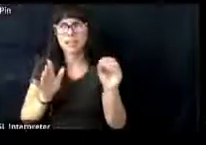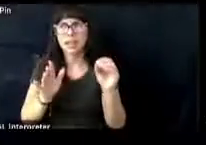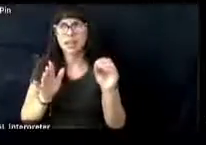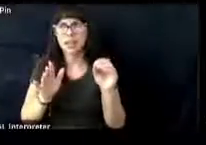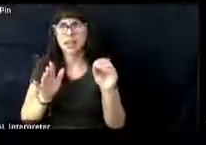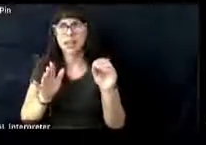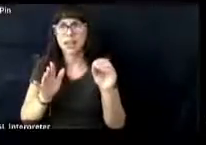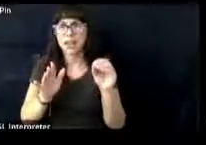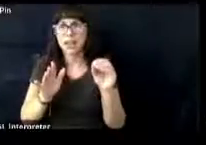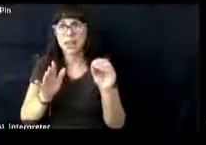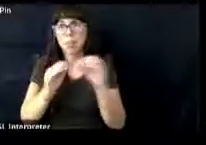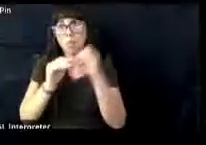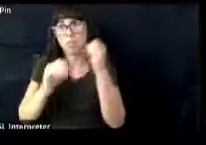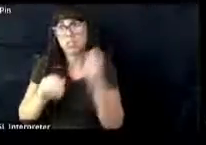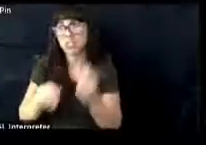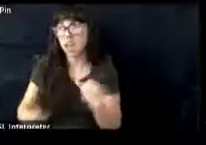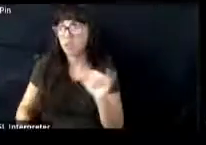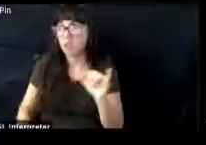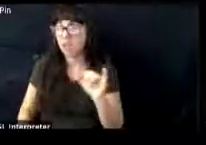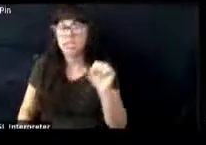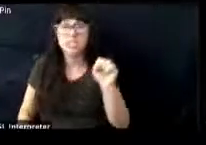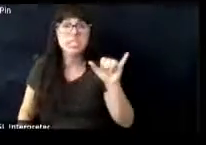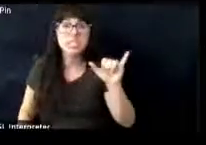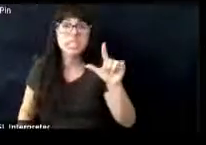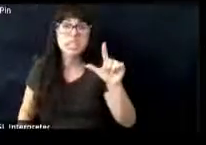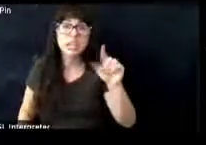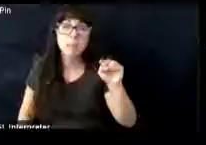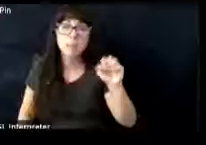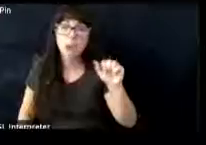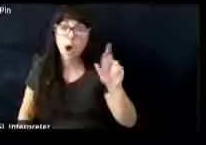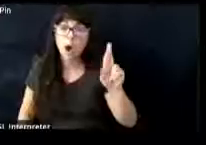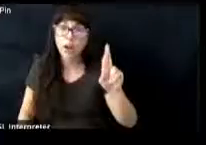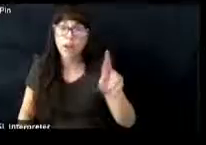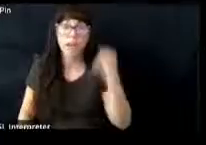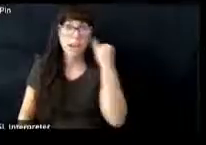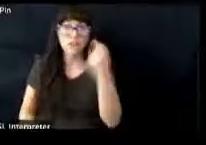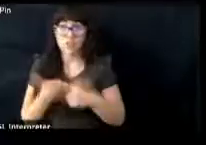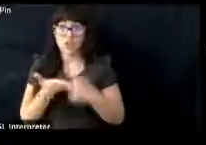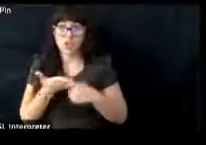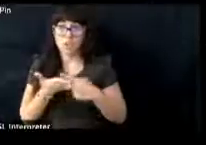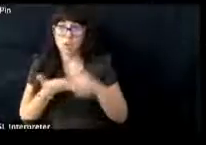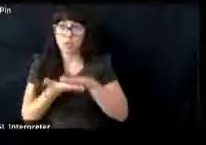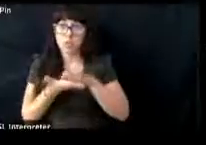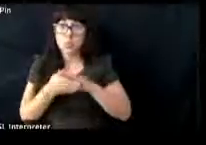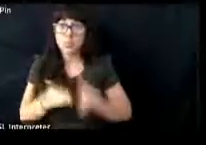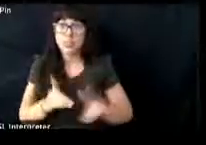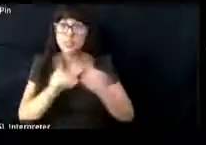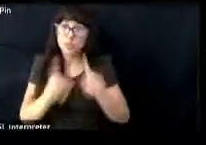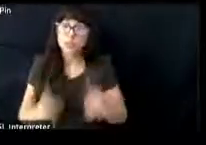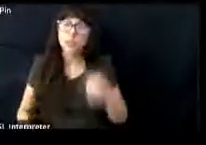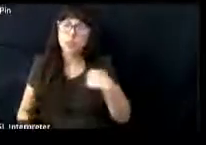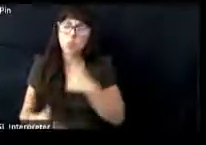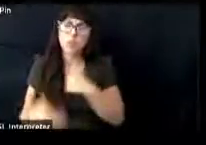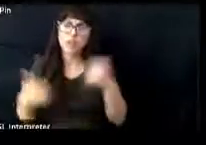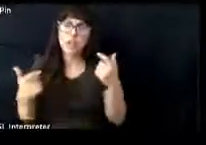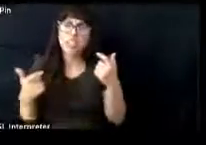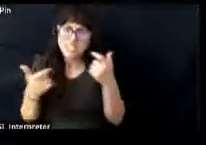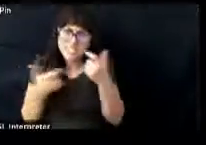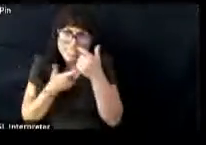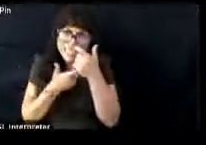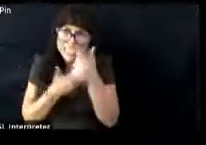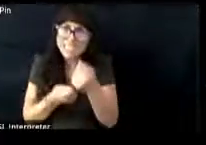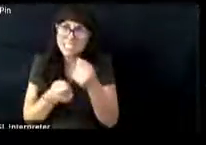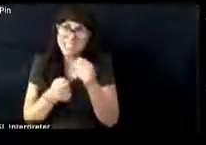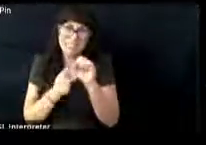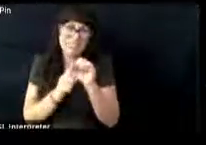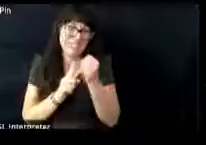even as far down as Sylmar. If you're talking about school districts, we have a very interesting